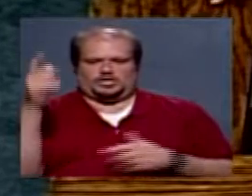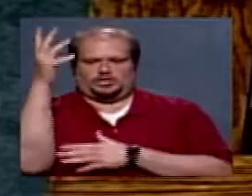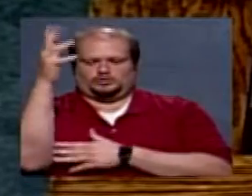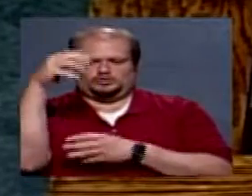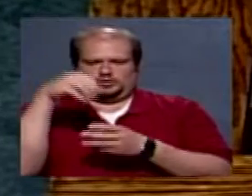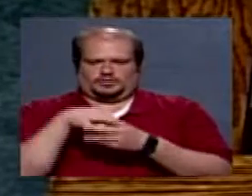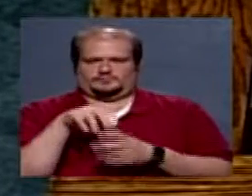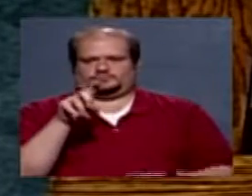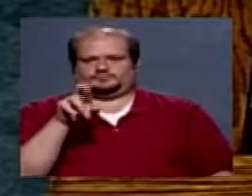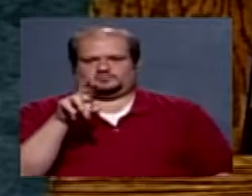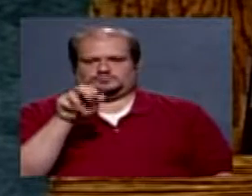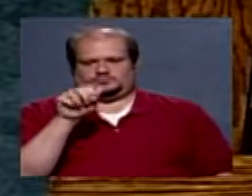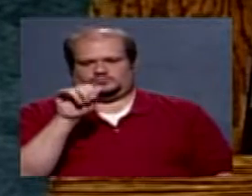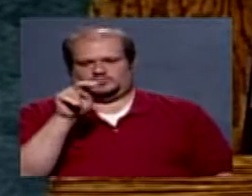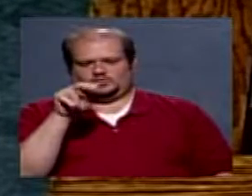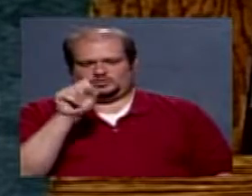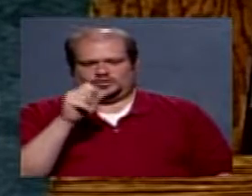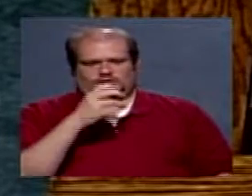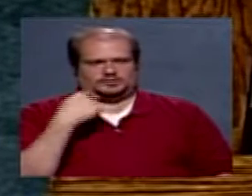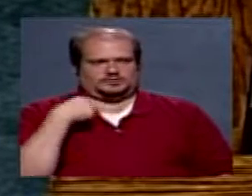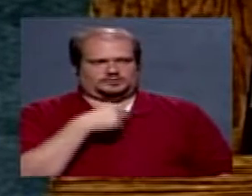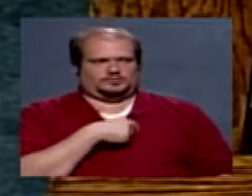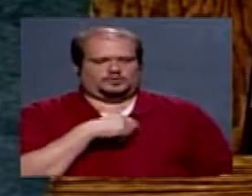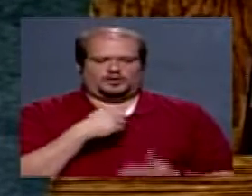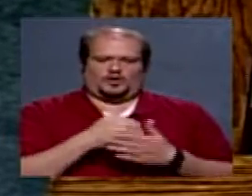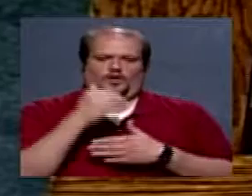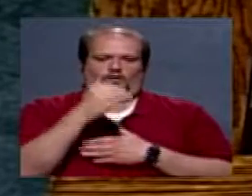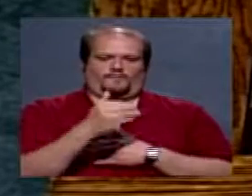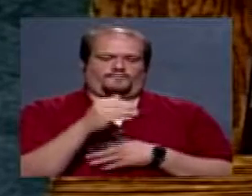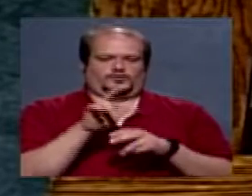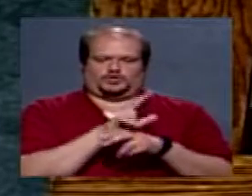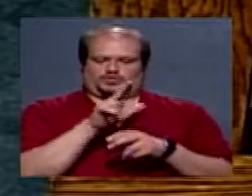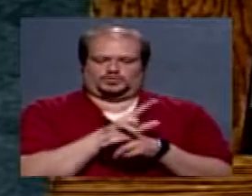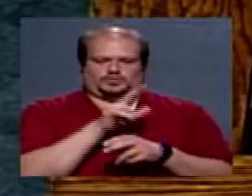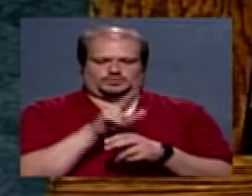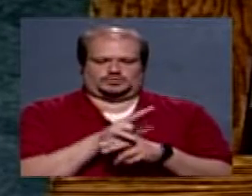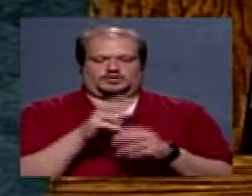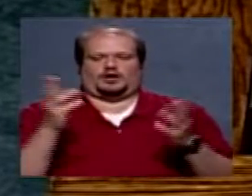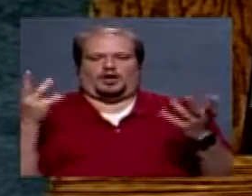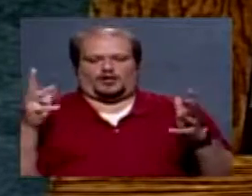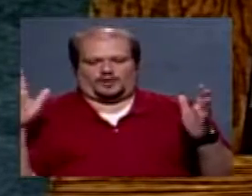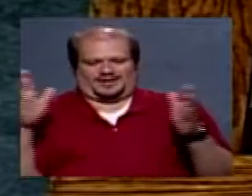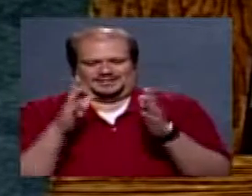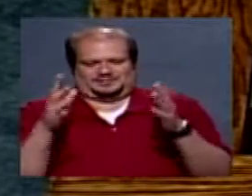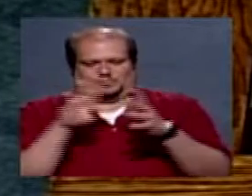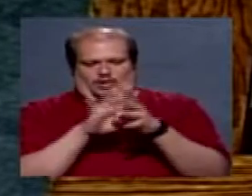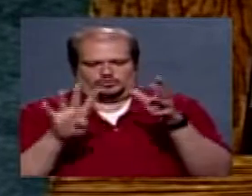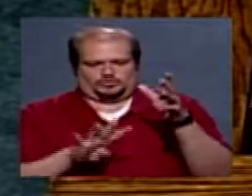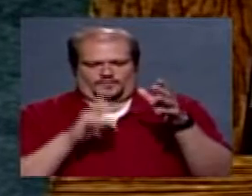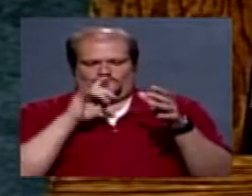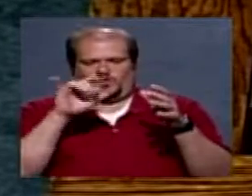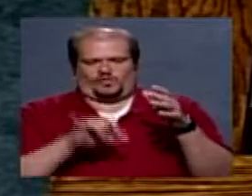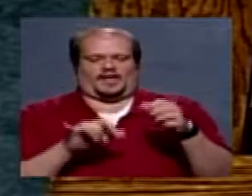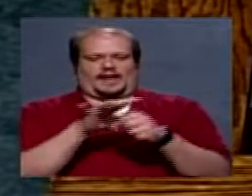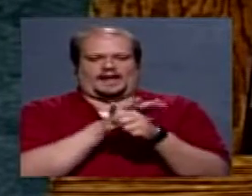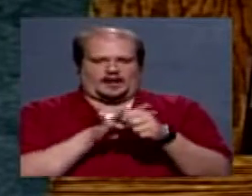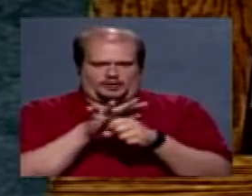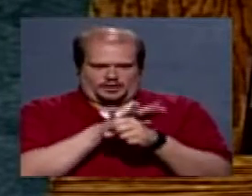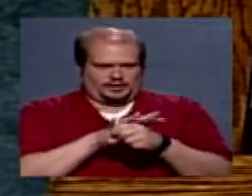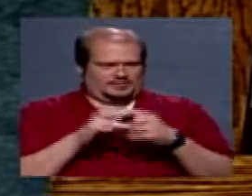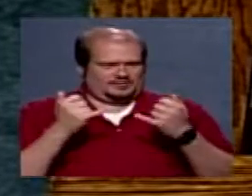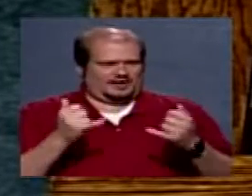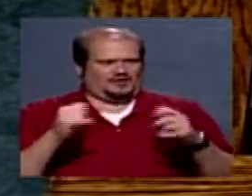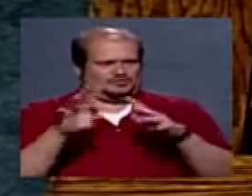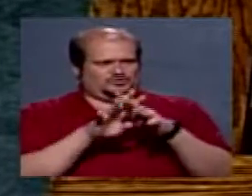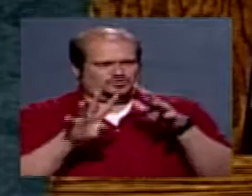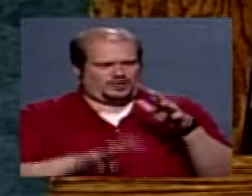of these drains, and we are overtaxing an already undersized drainage for that particular area. Now,